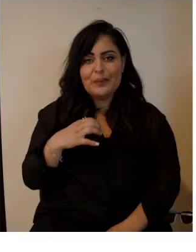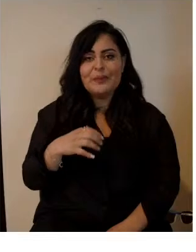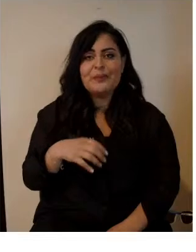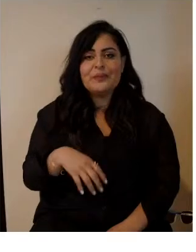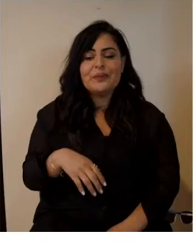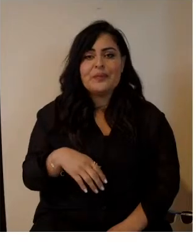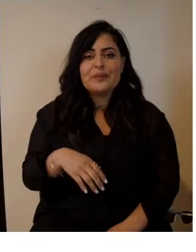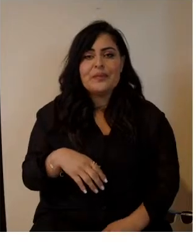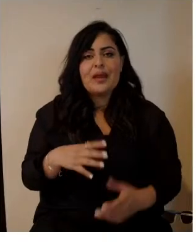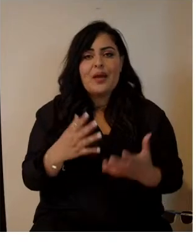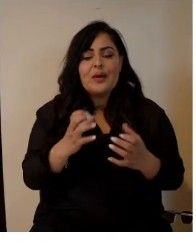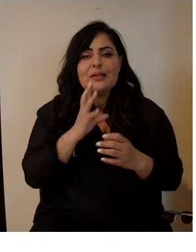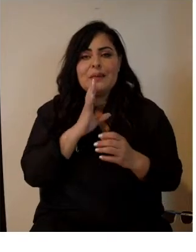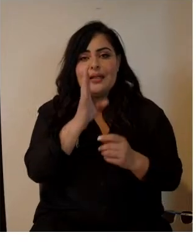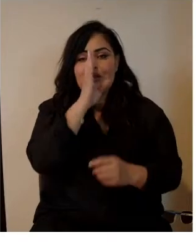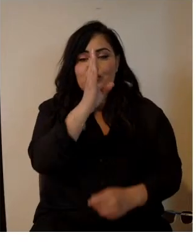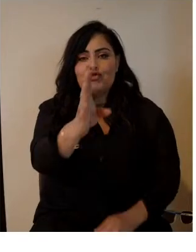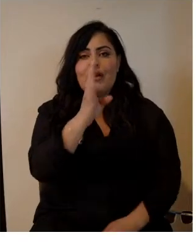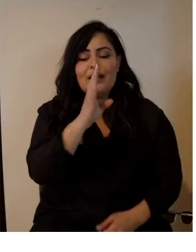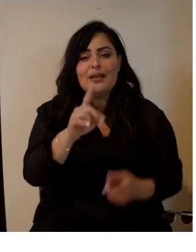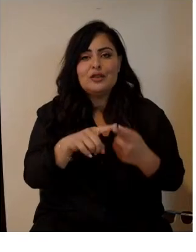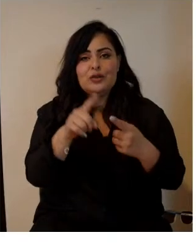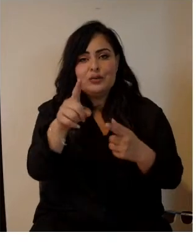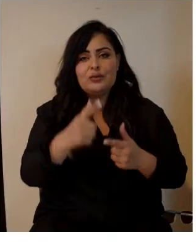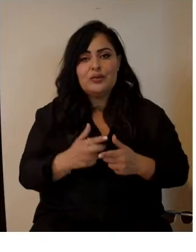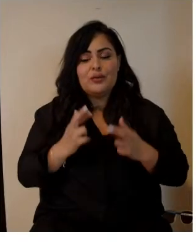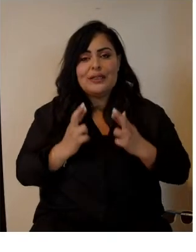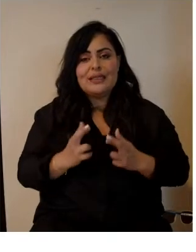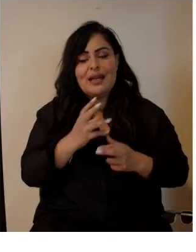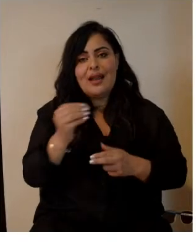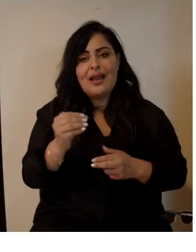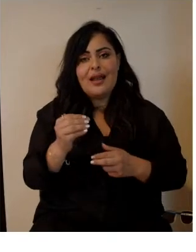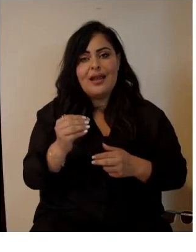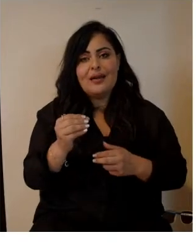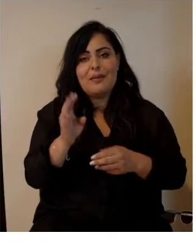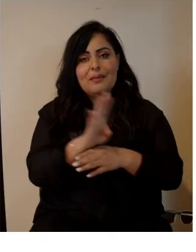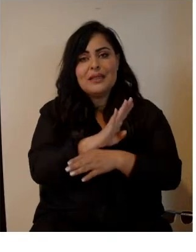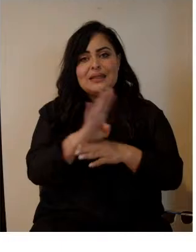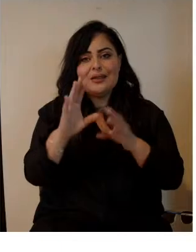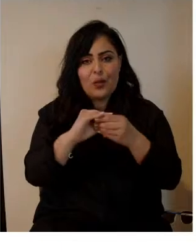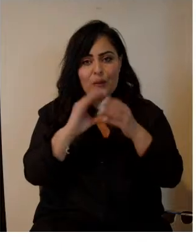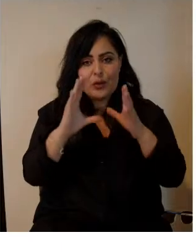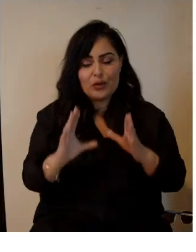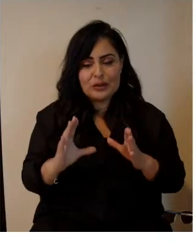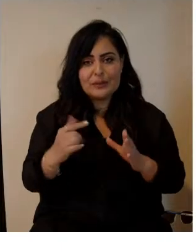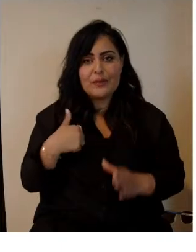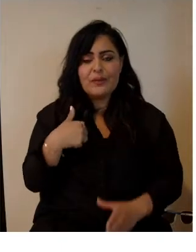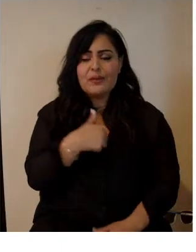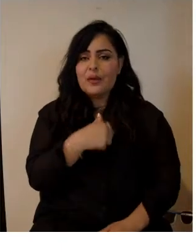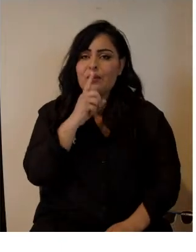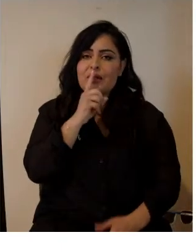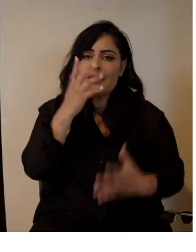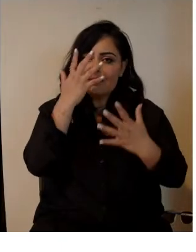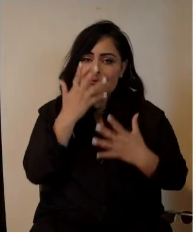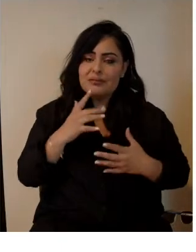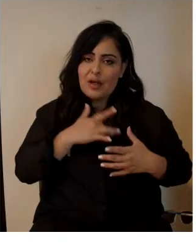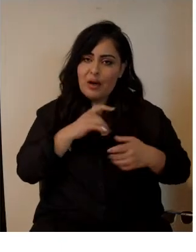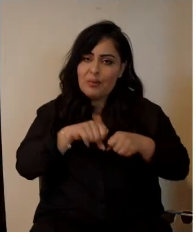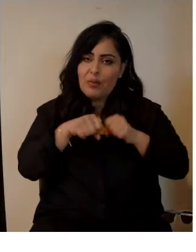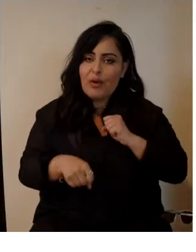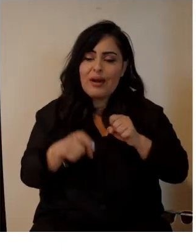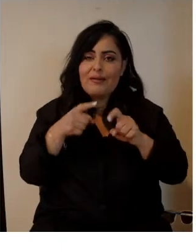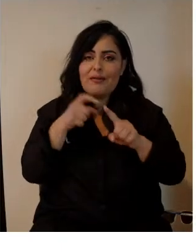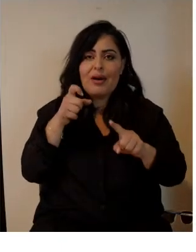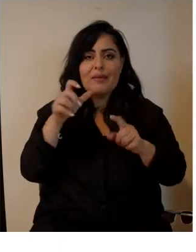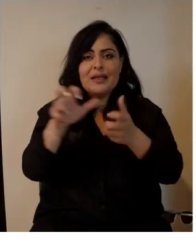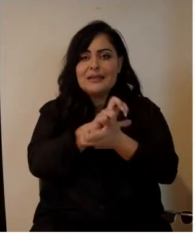to speak directly to the residents and business owners of Altadena. The Altadena Town Council is deeply saddened and heartbroken from the